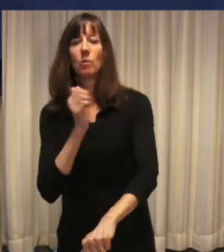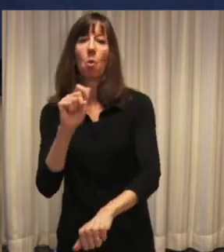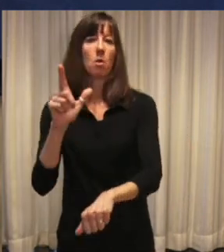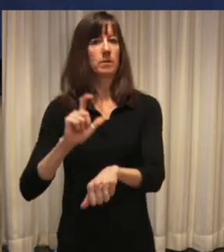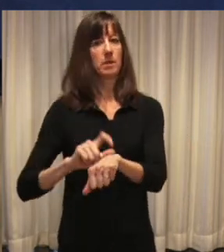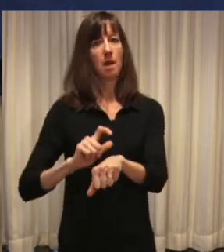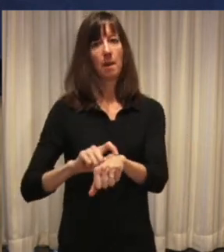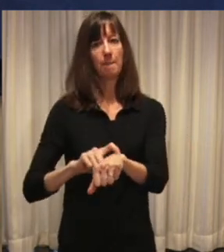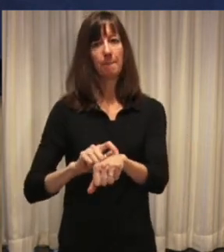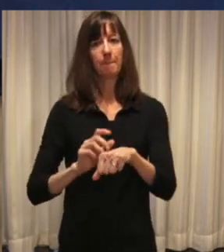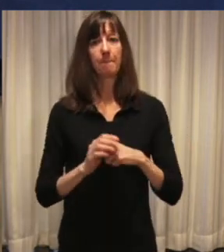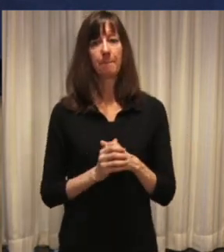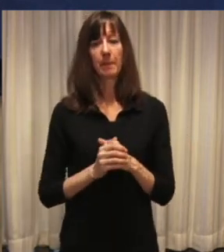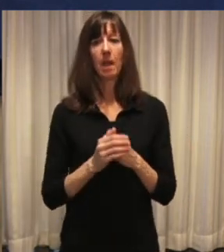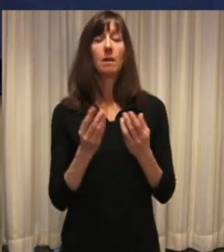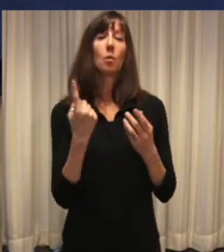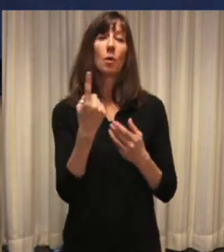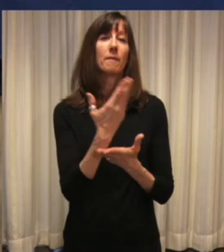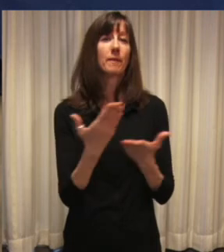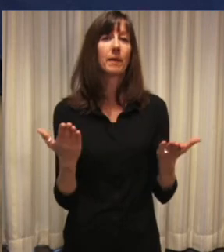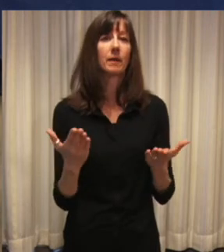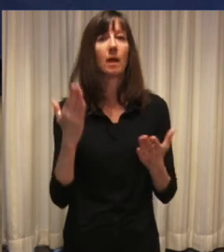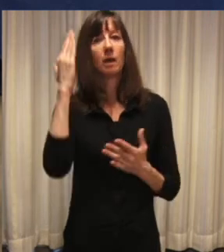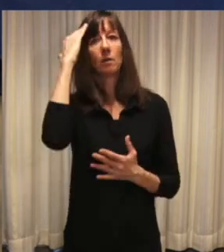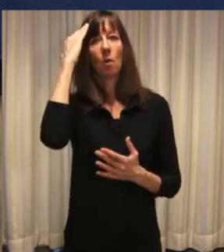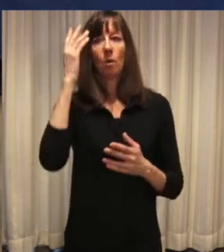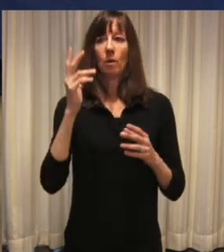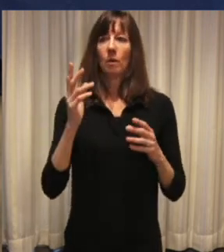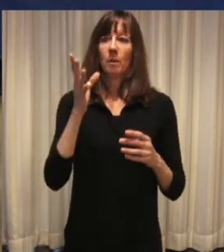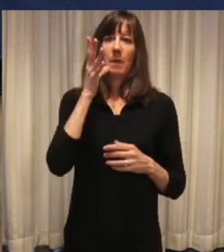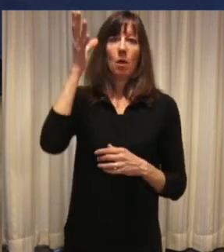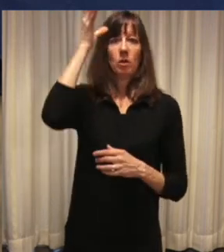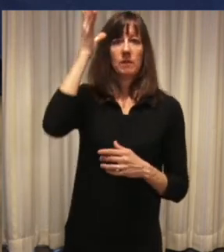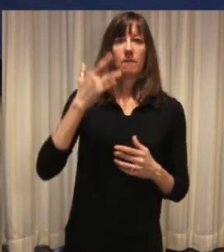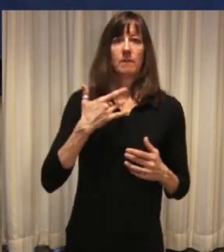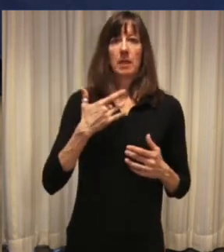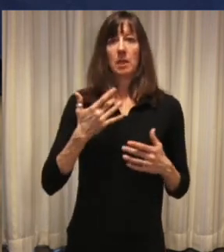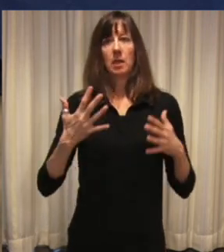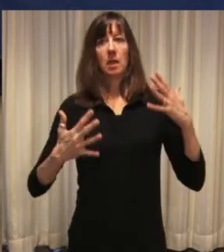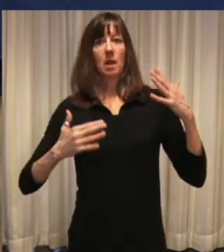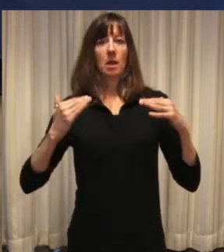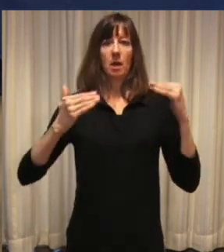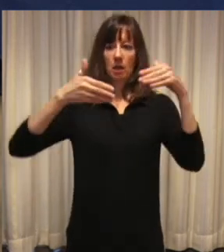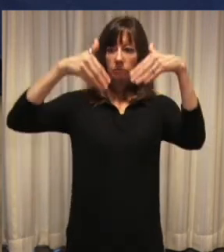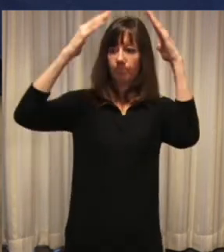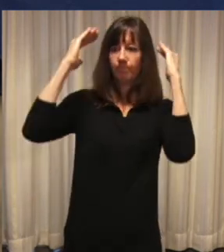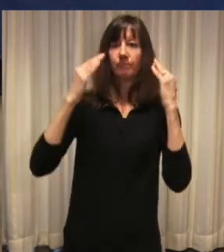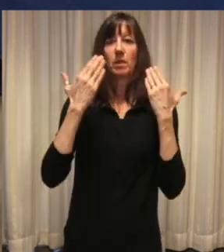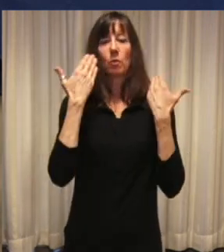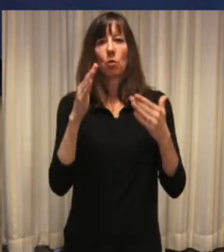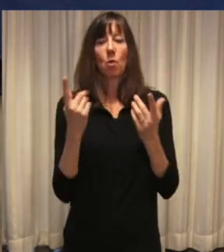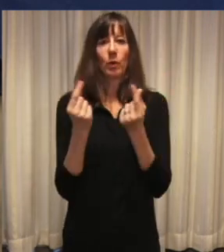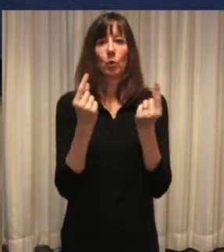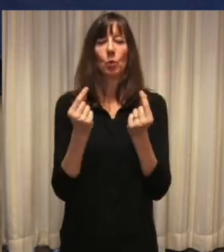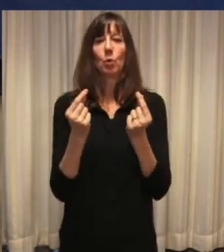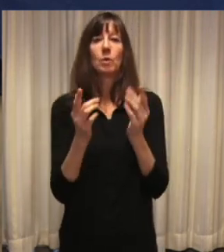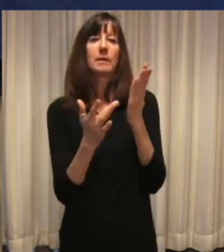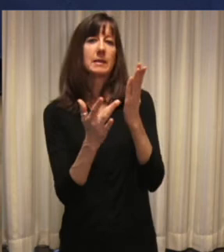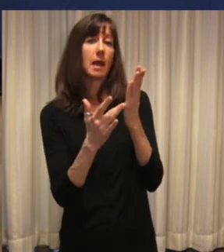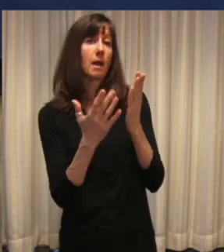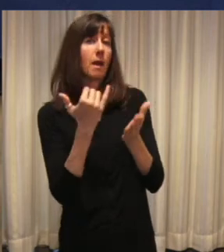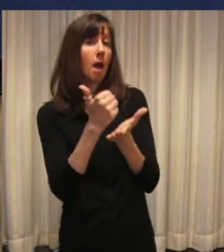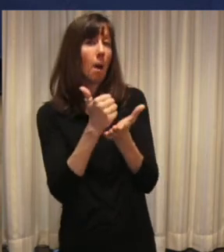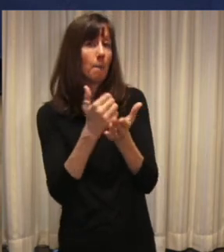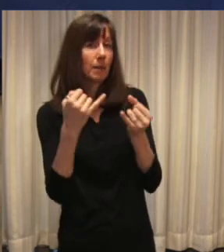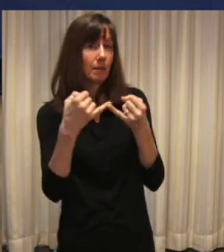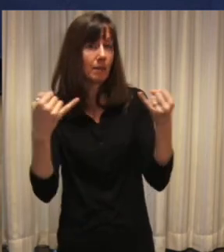is they're having some problem with the tech, or they can't figure out how to get into the lesson. So we have made a tech helpline, and our unbelievable